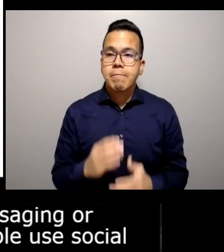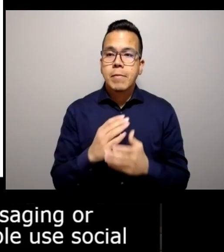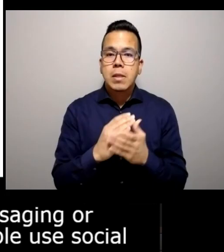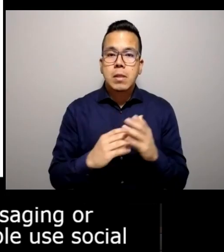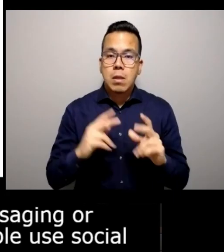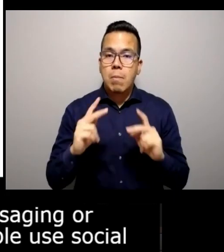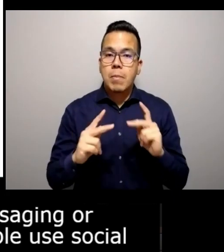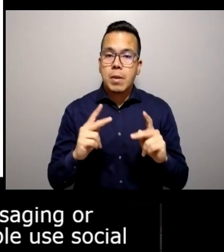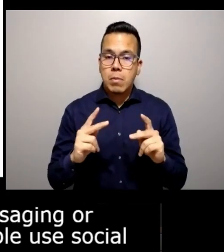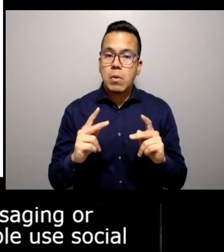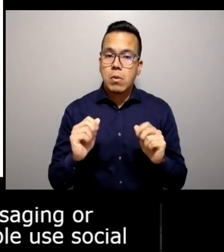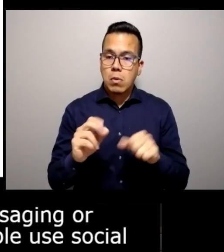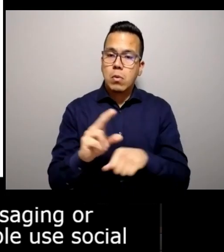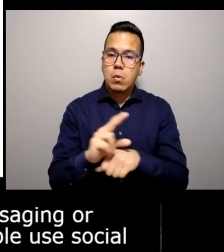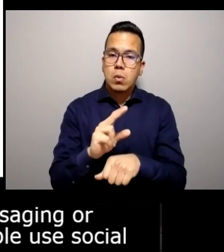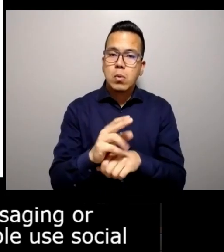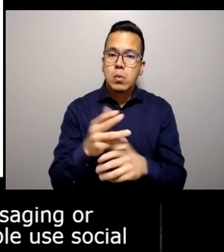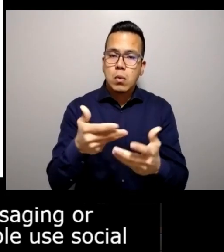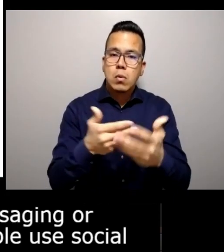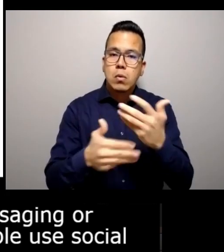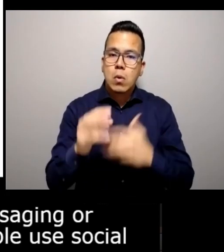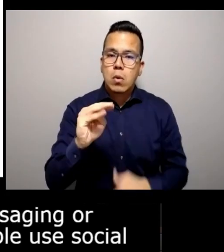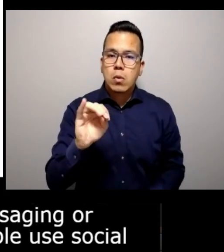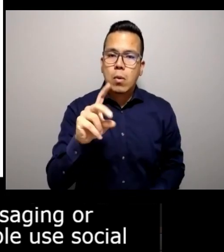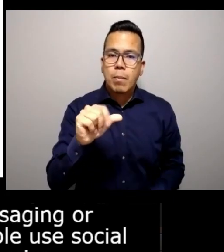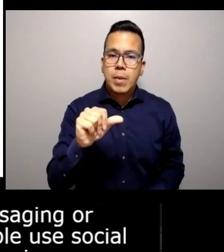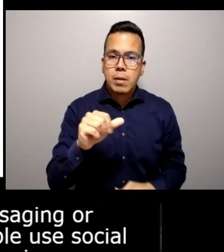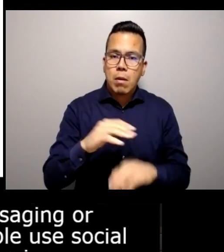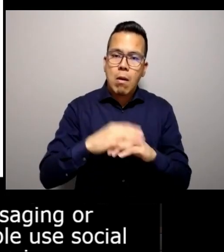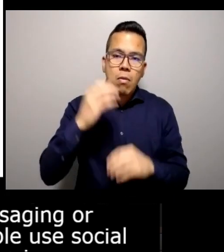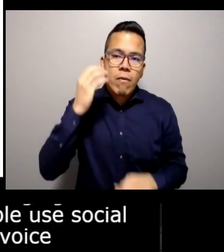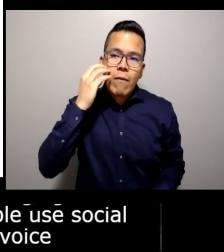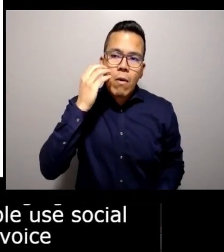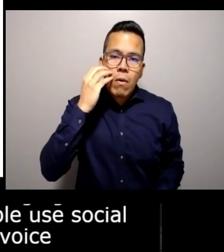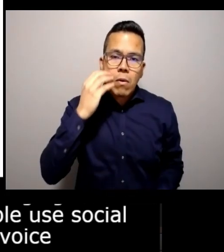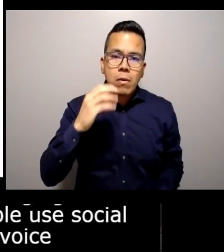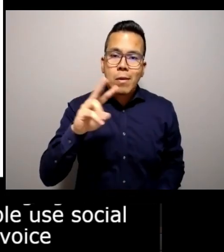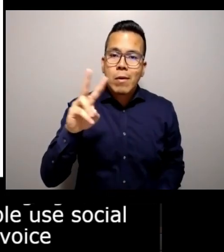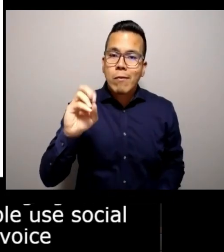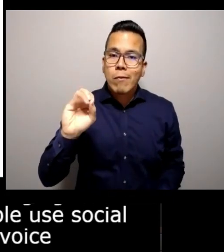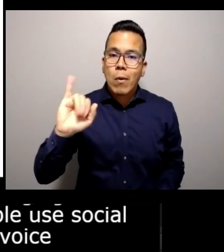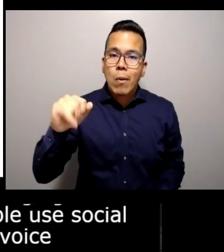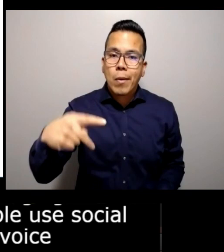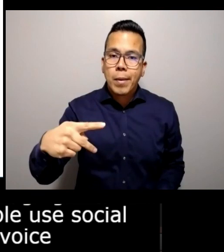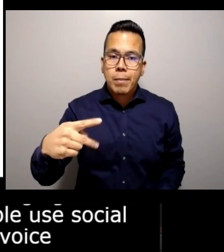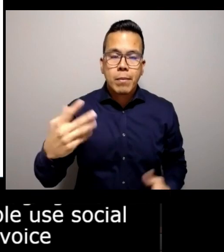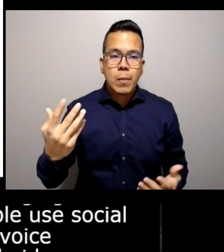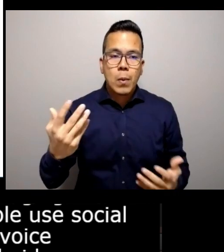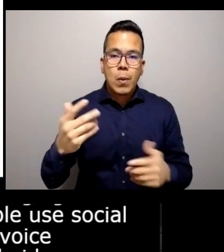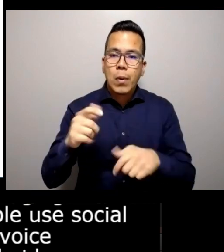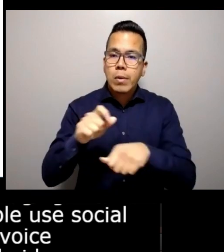communication. It is used for posting pictures and videos to people.